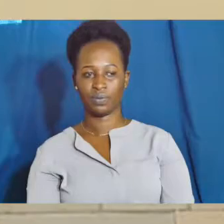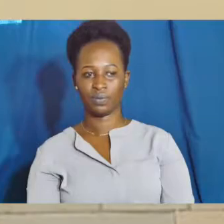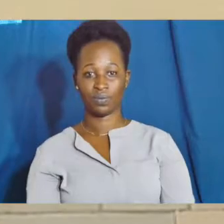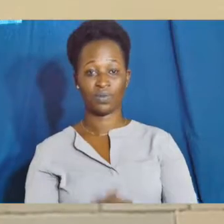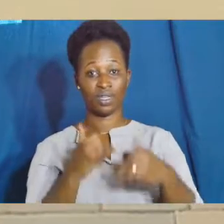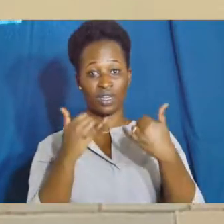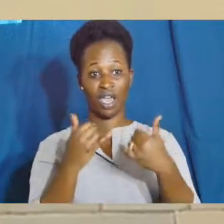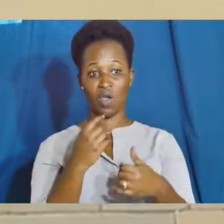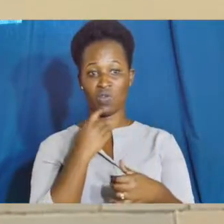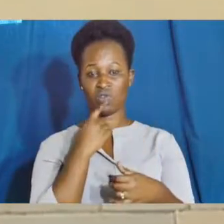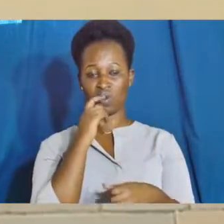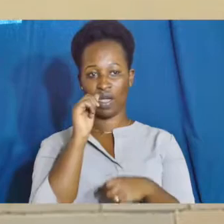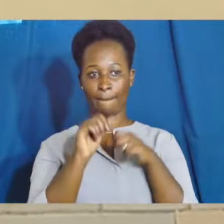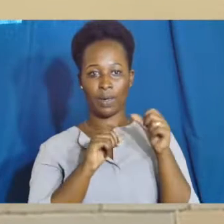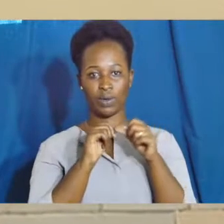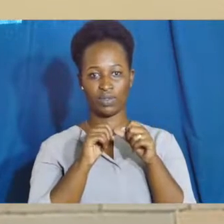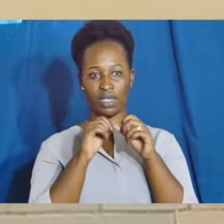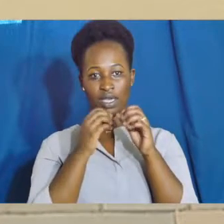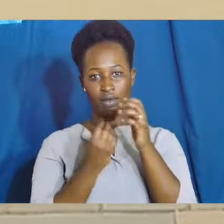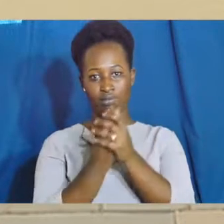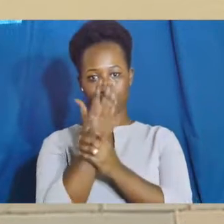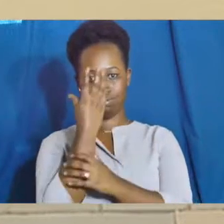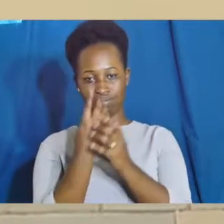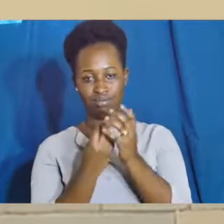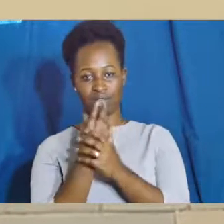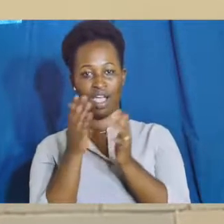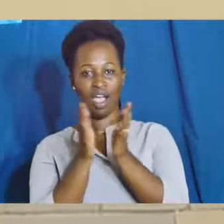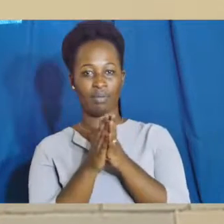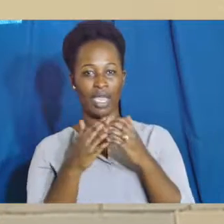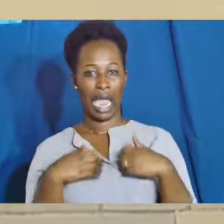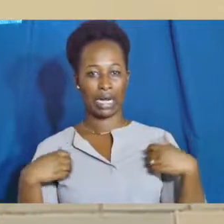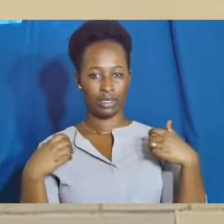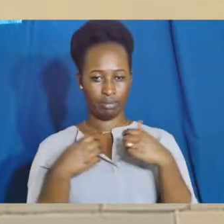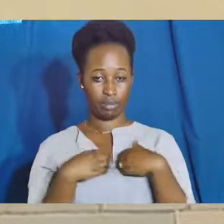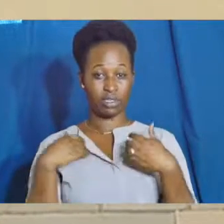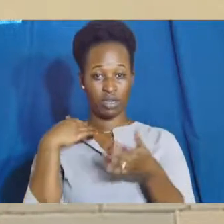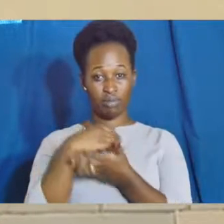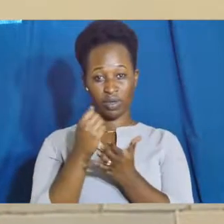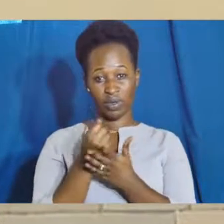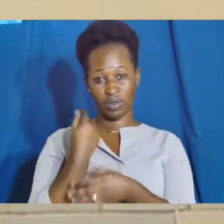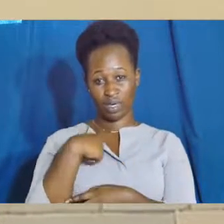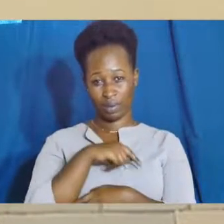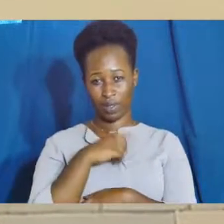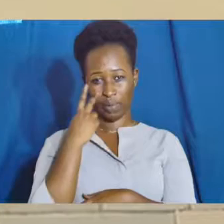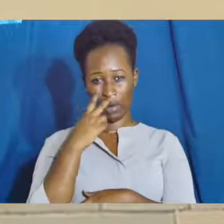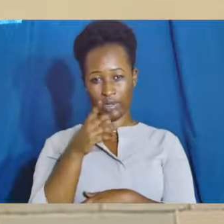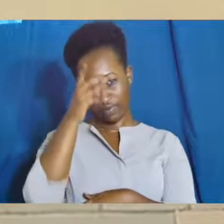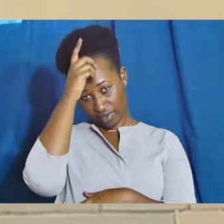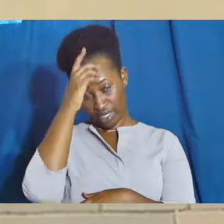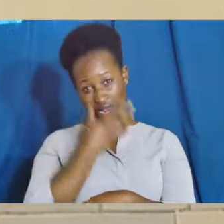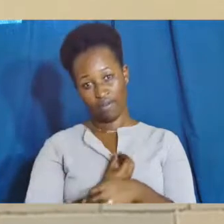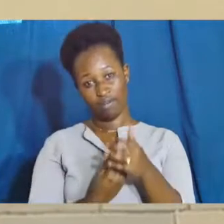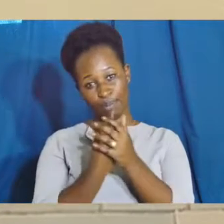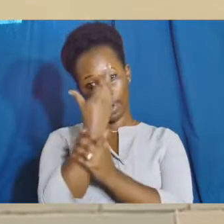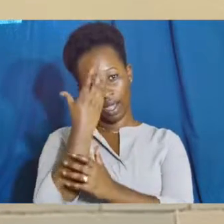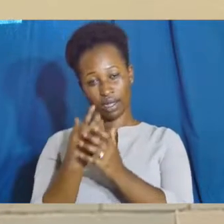Let us talk about plants and animals, because we have seen this village has plants, it has